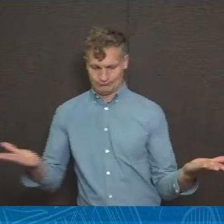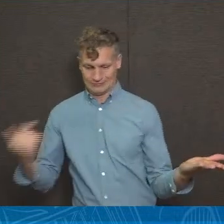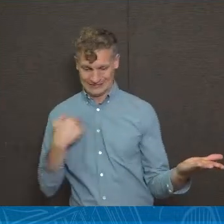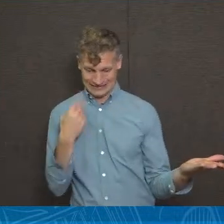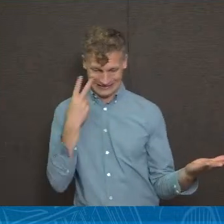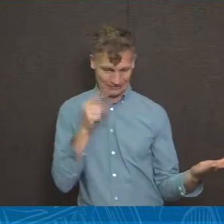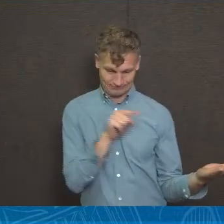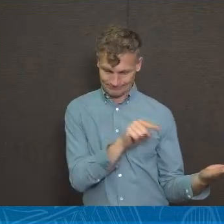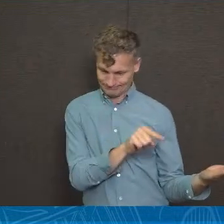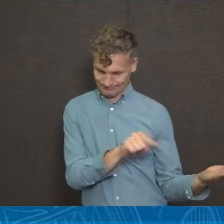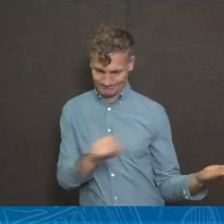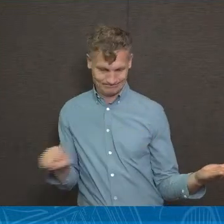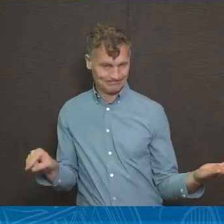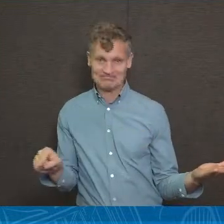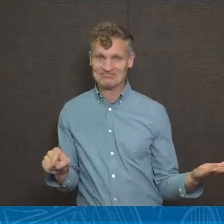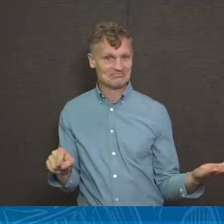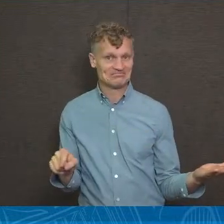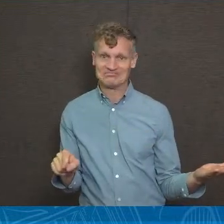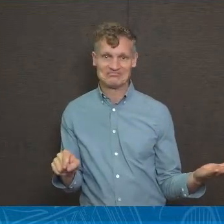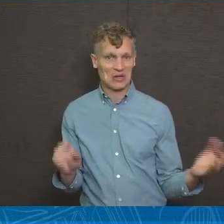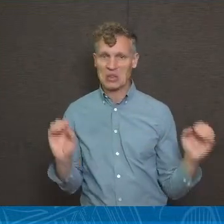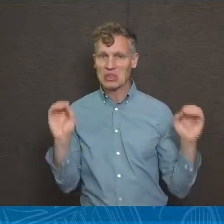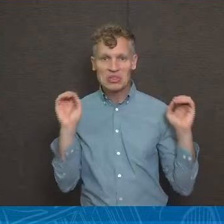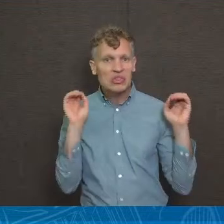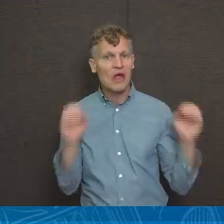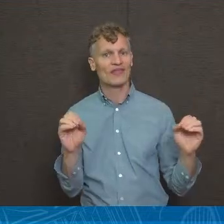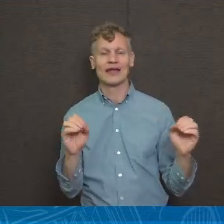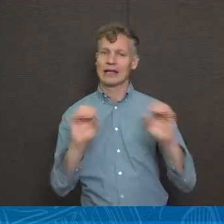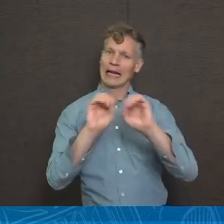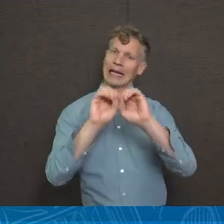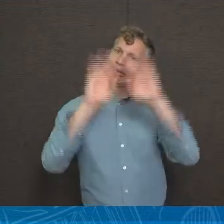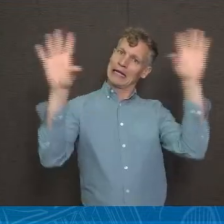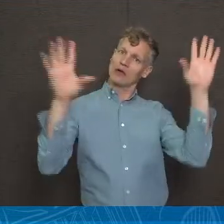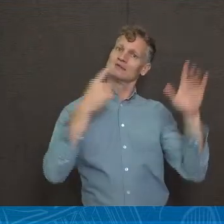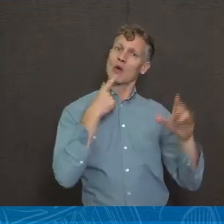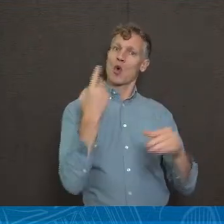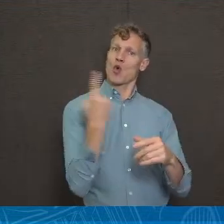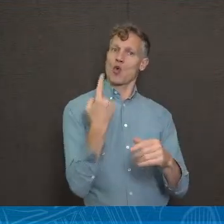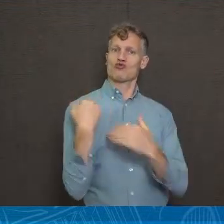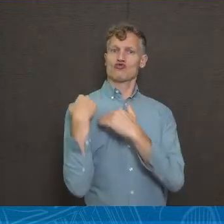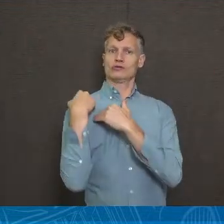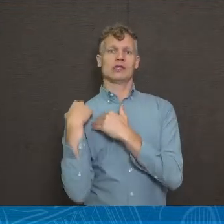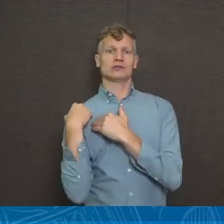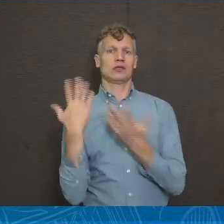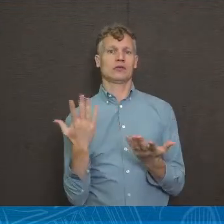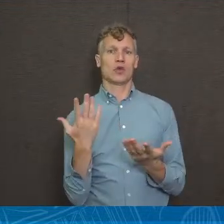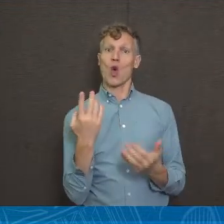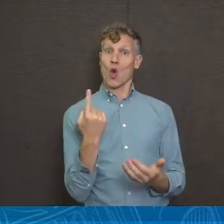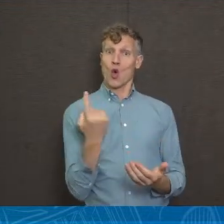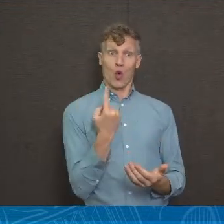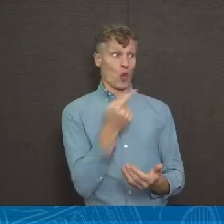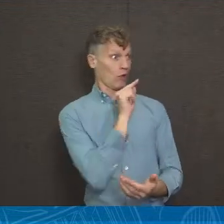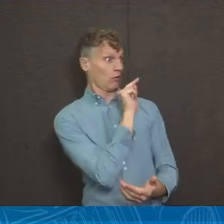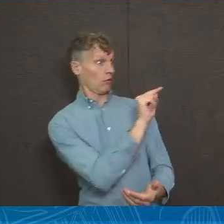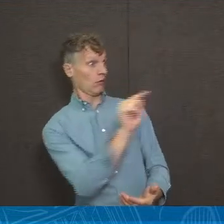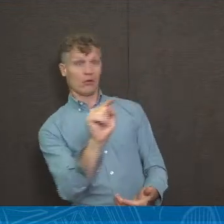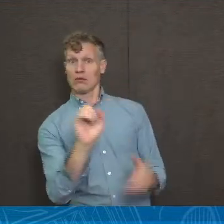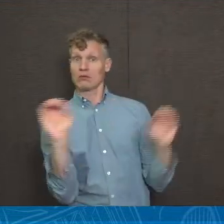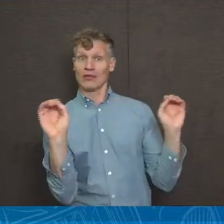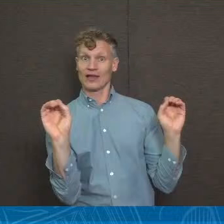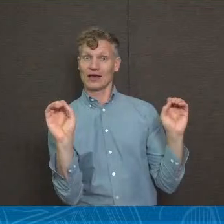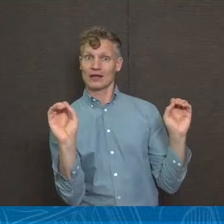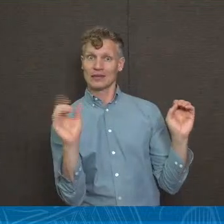policies articulated which actors were responsible in these instances. And what this allows is for no one to be held